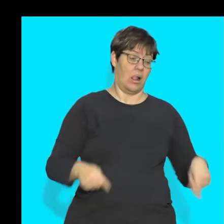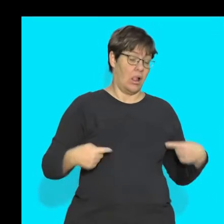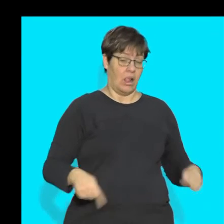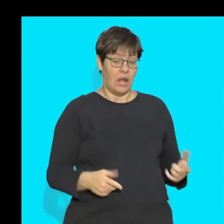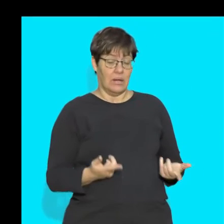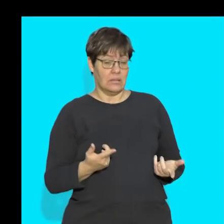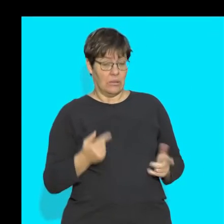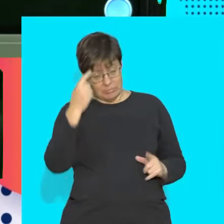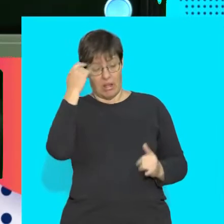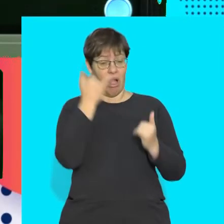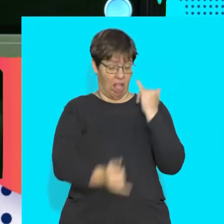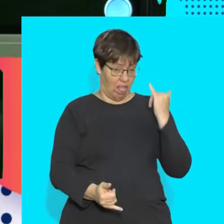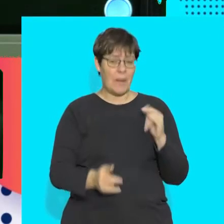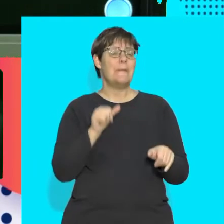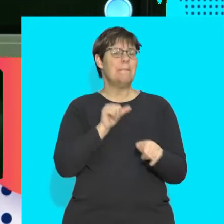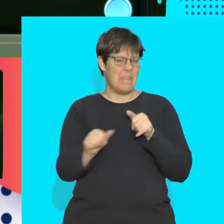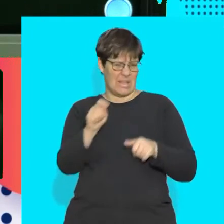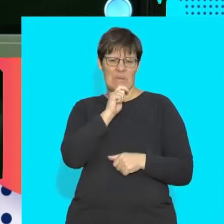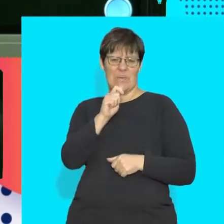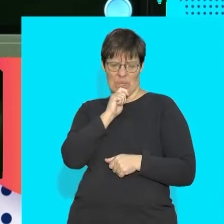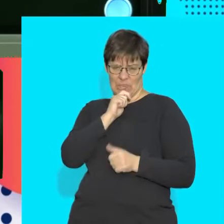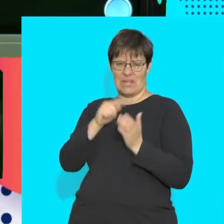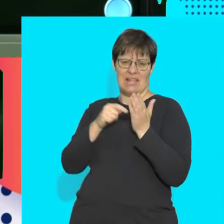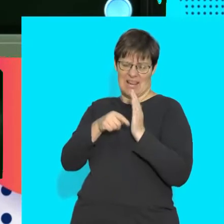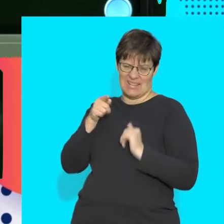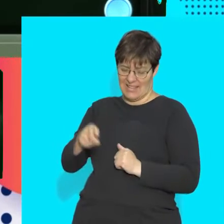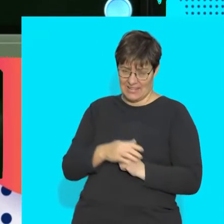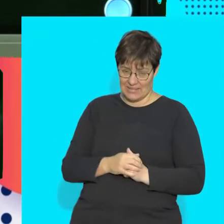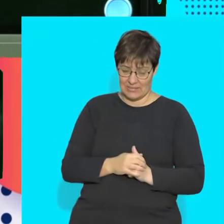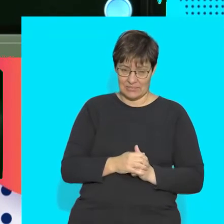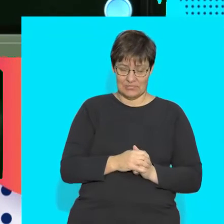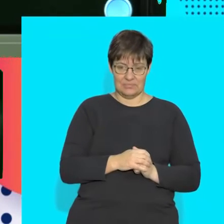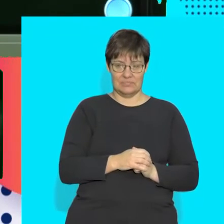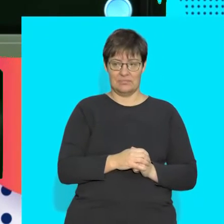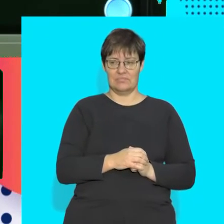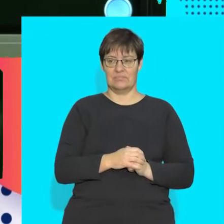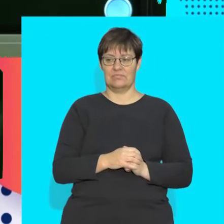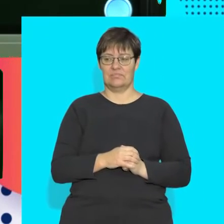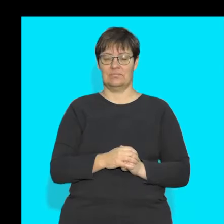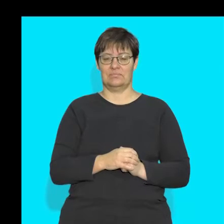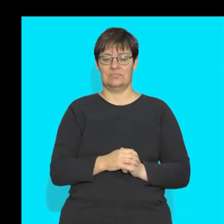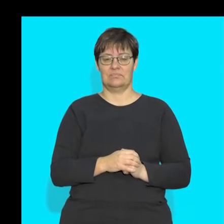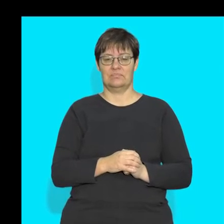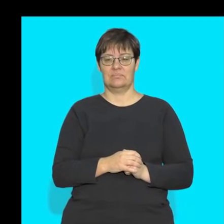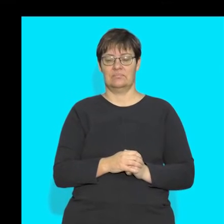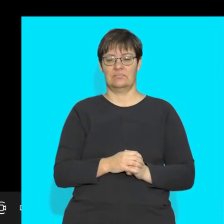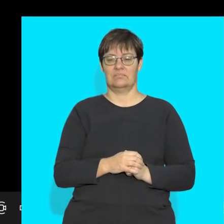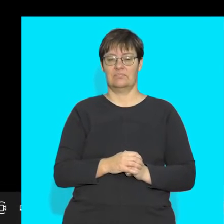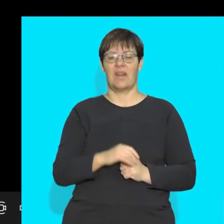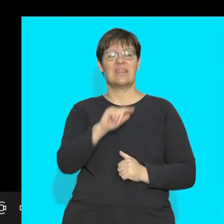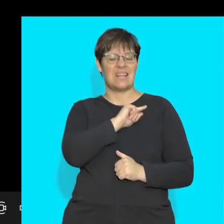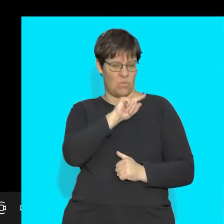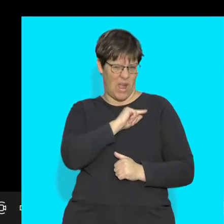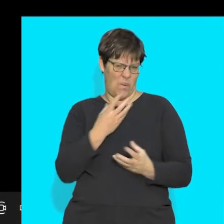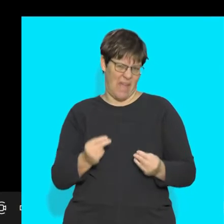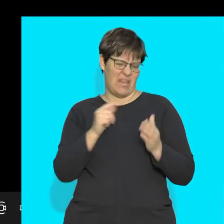tests, sometimes we get a little nervous and we panic a little bit, so we're going to use our calculators, okay? That's